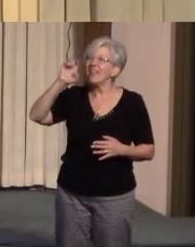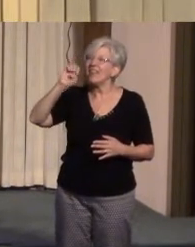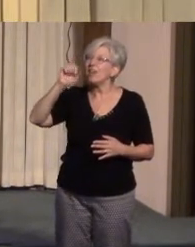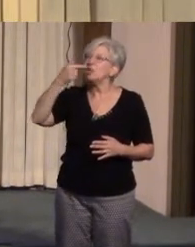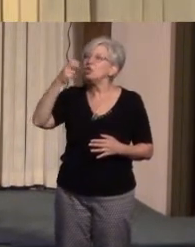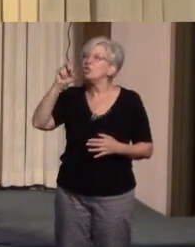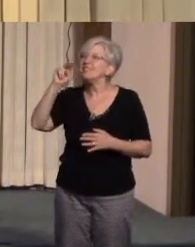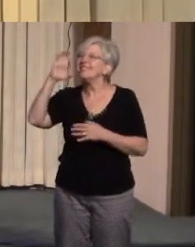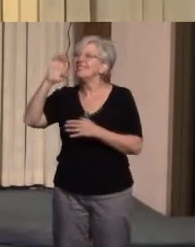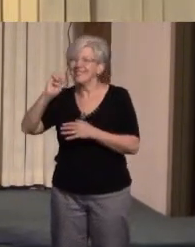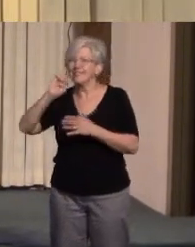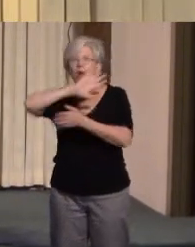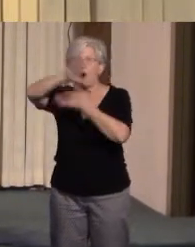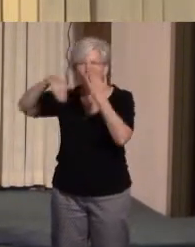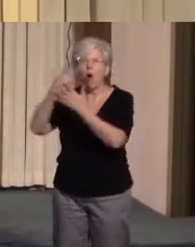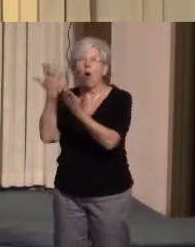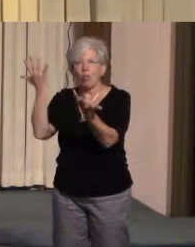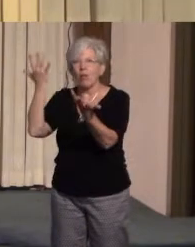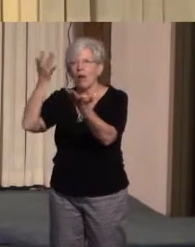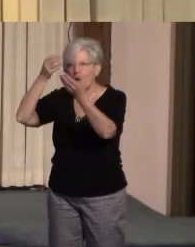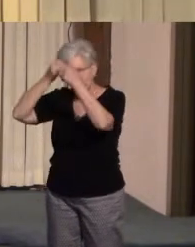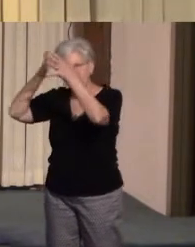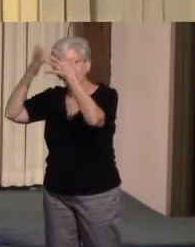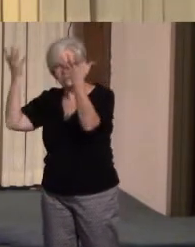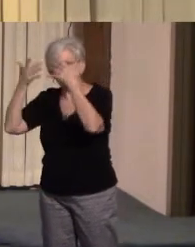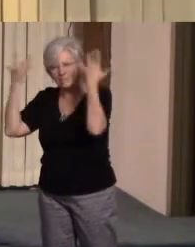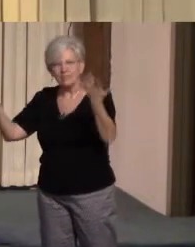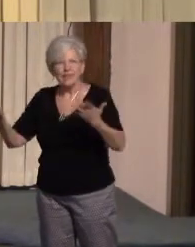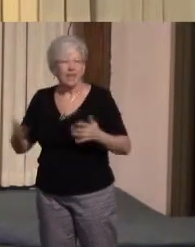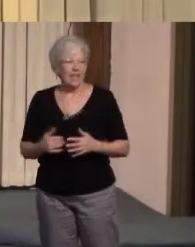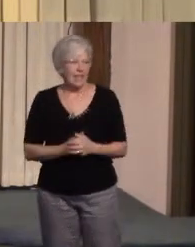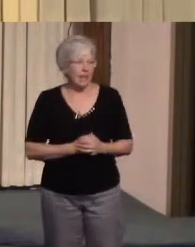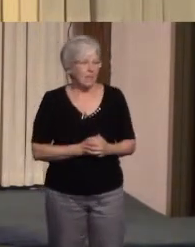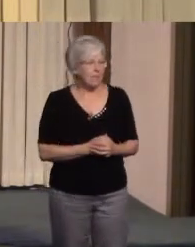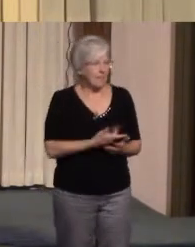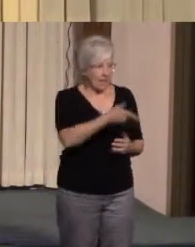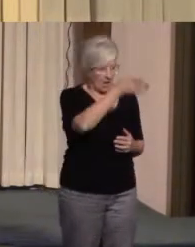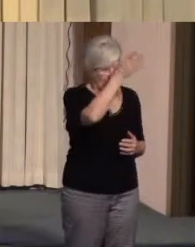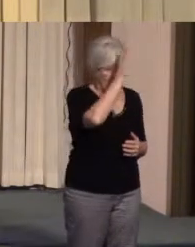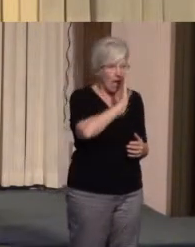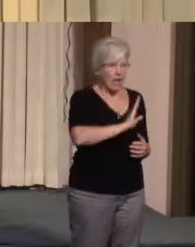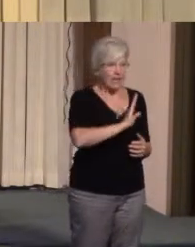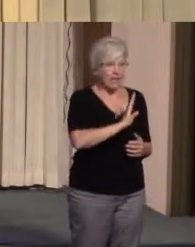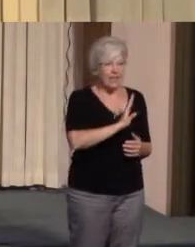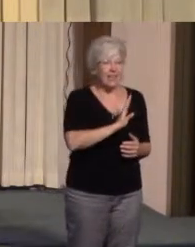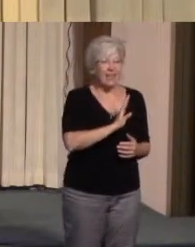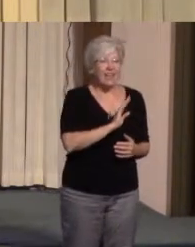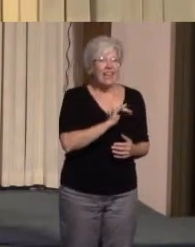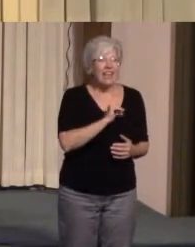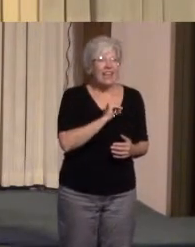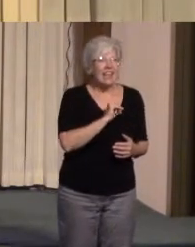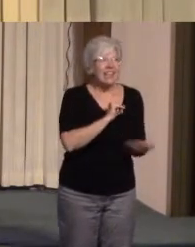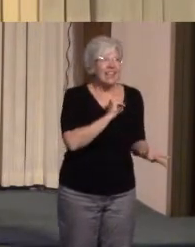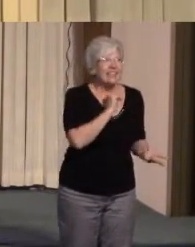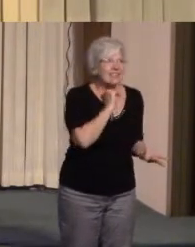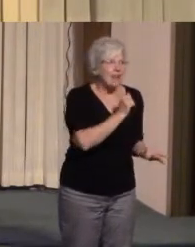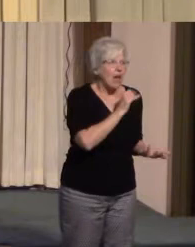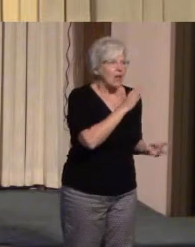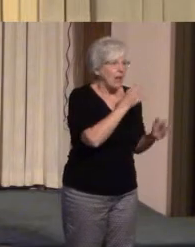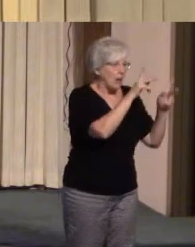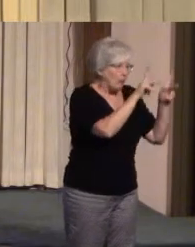doesn't have wisdom. He's not like Solomon sitting on his throne saying, oh, well, let's just cut the baby in half. You know? God